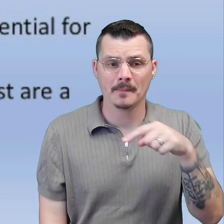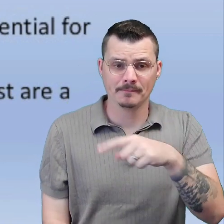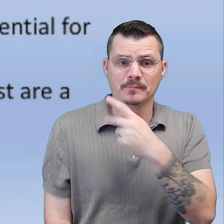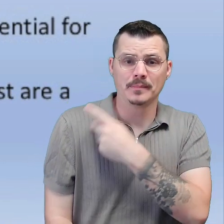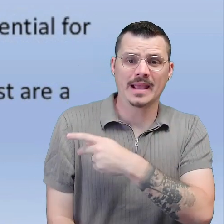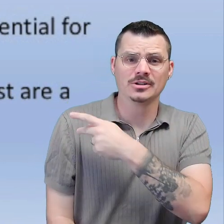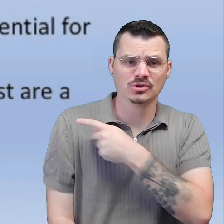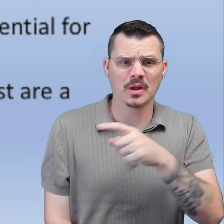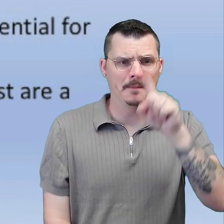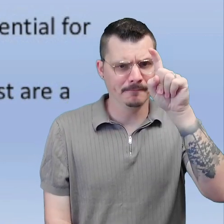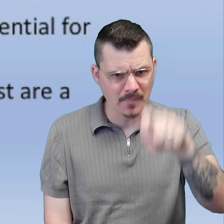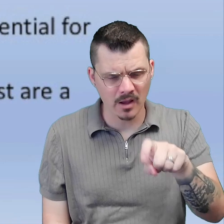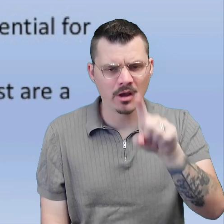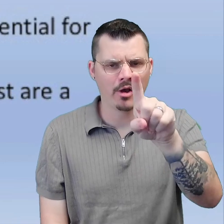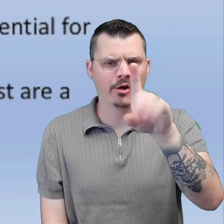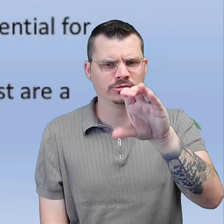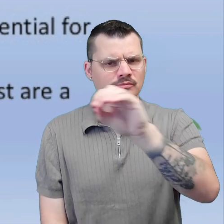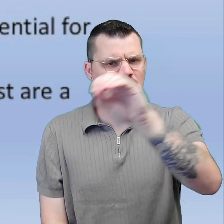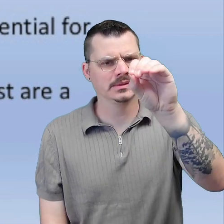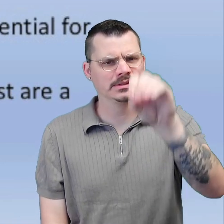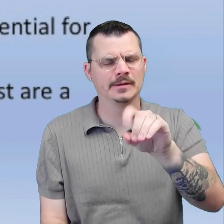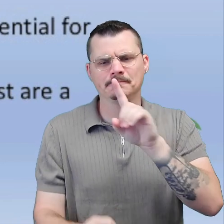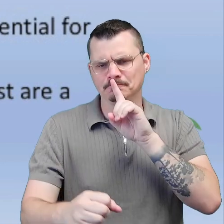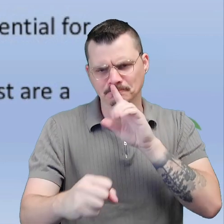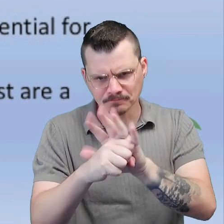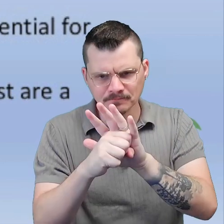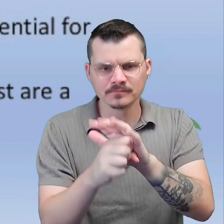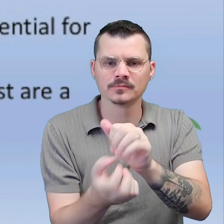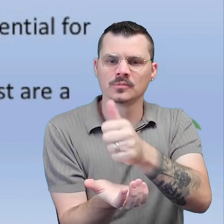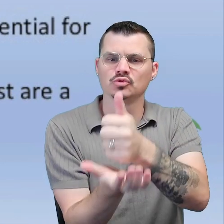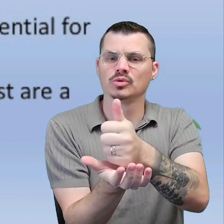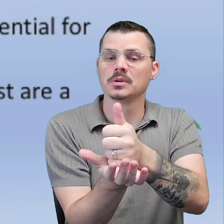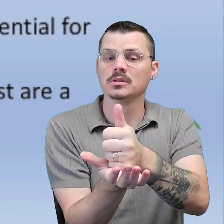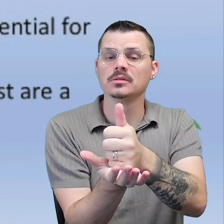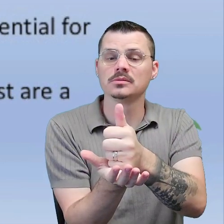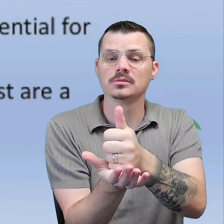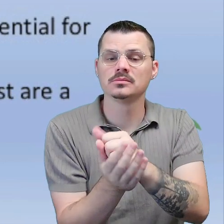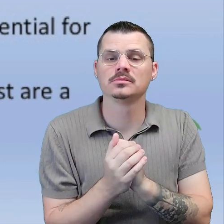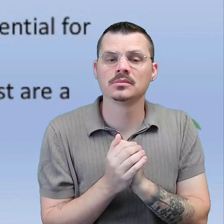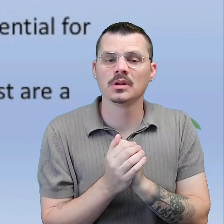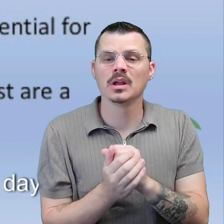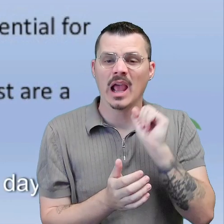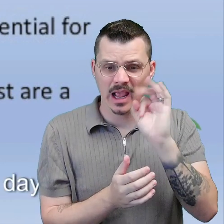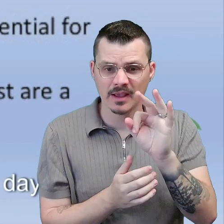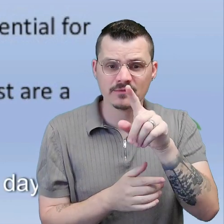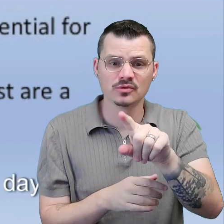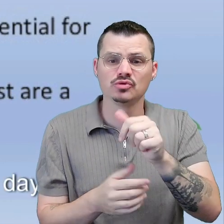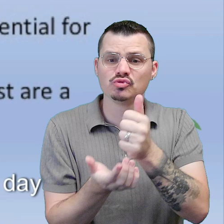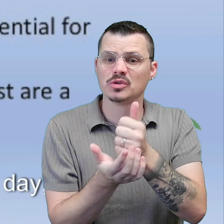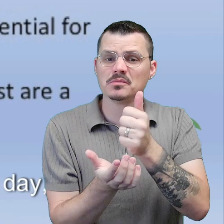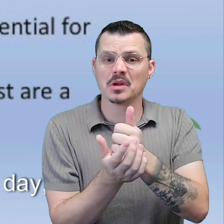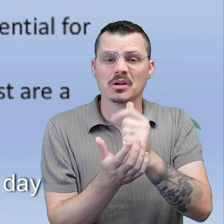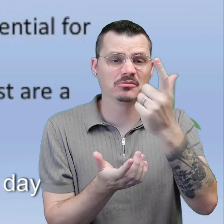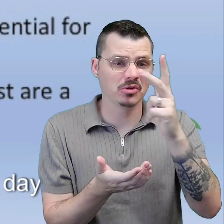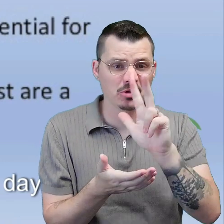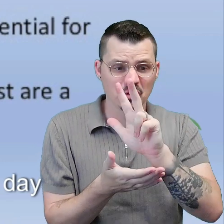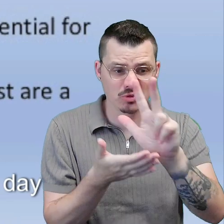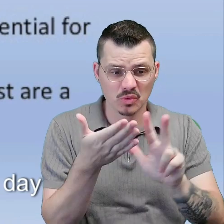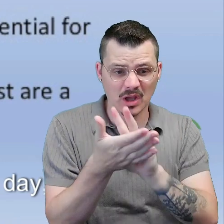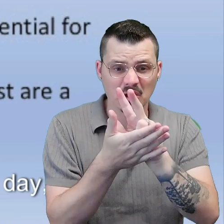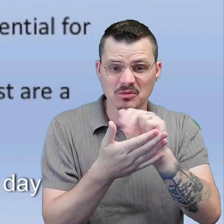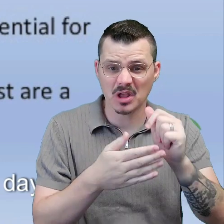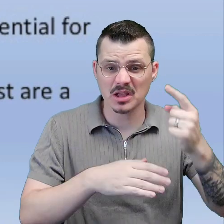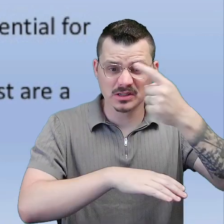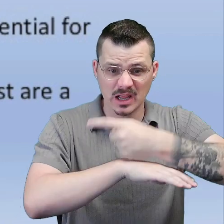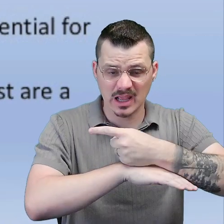A patient needed to be 100% committed to treatment. If you are working your treatment for 3